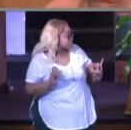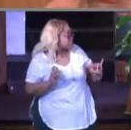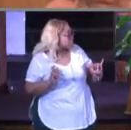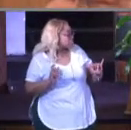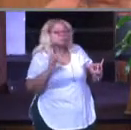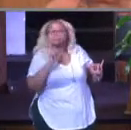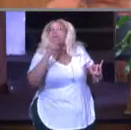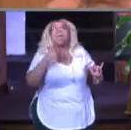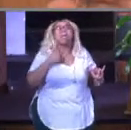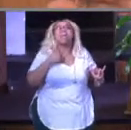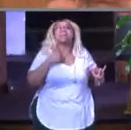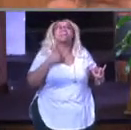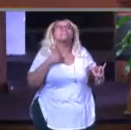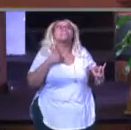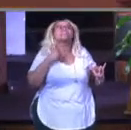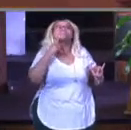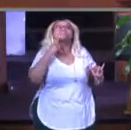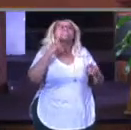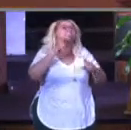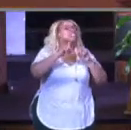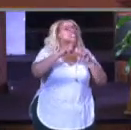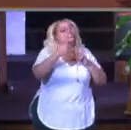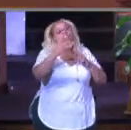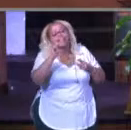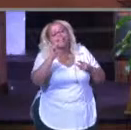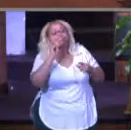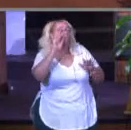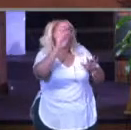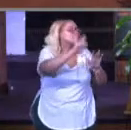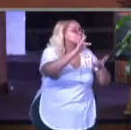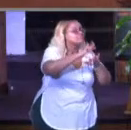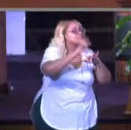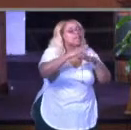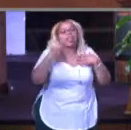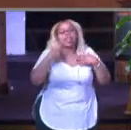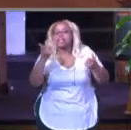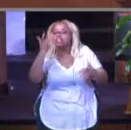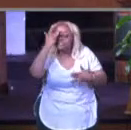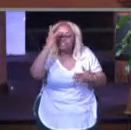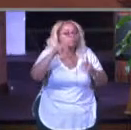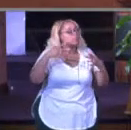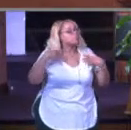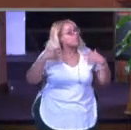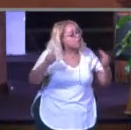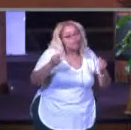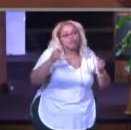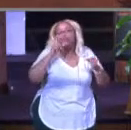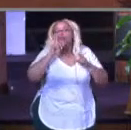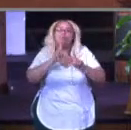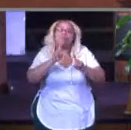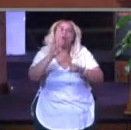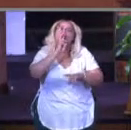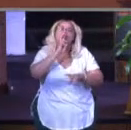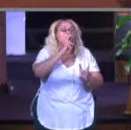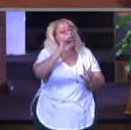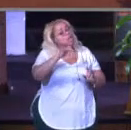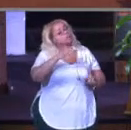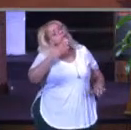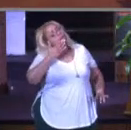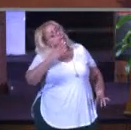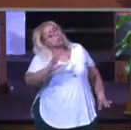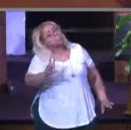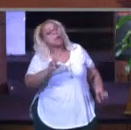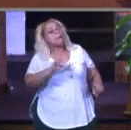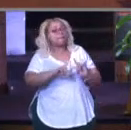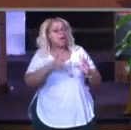Even if you don't have these outward gifts of laying hands on the sick and people recovering and you can walk on water. Oh, no. Well, I mean, that's